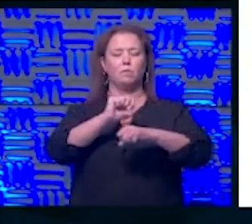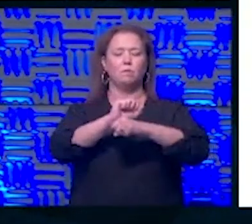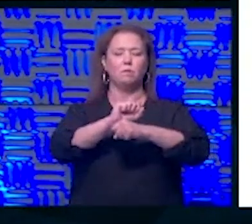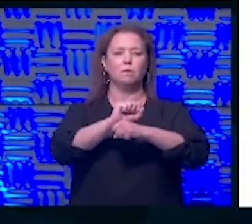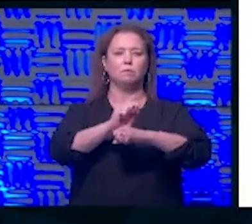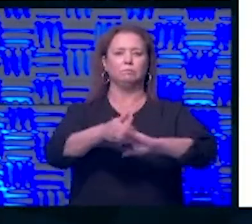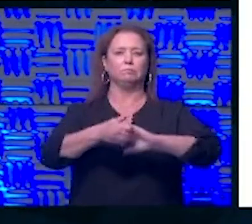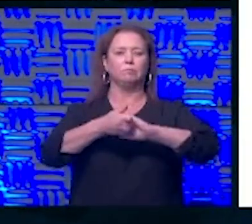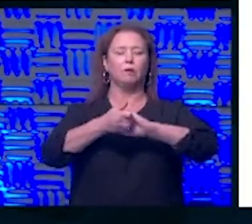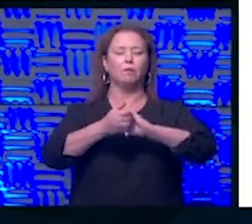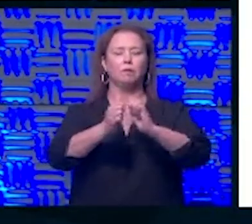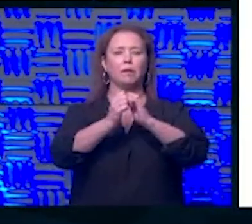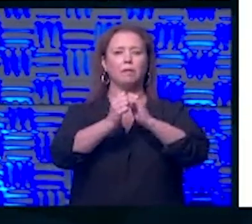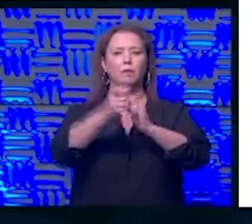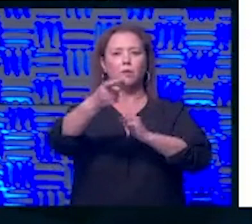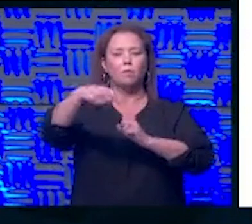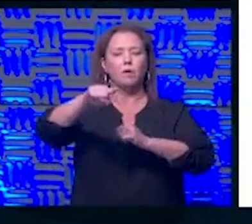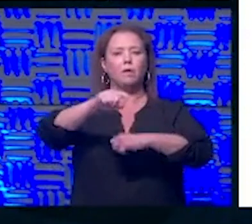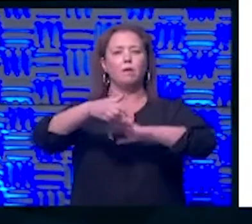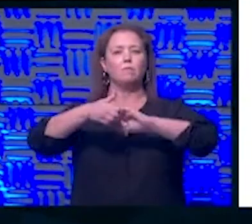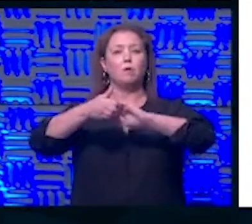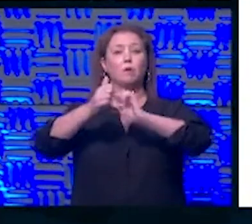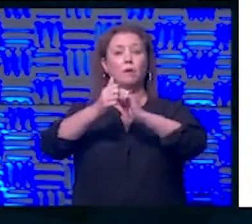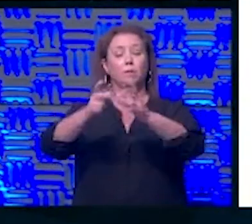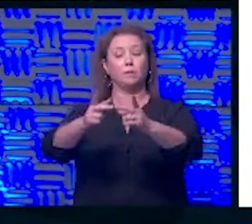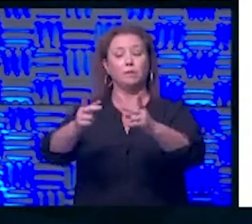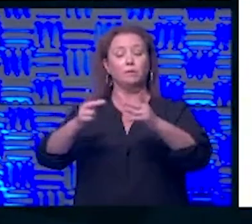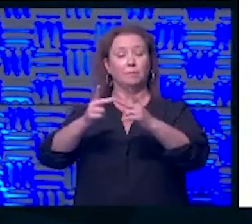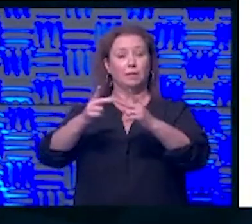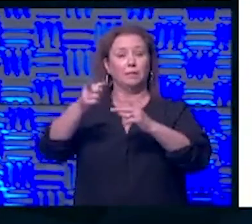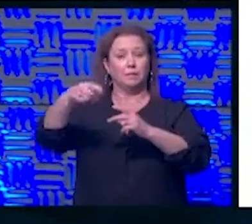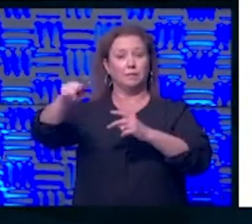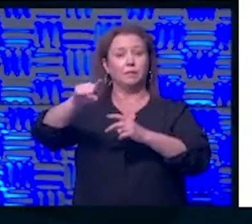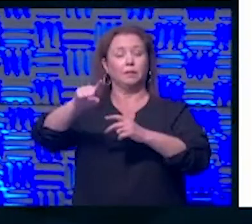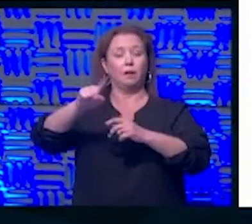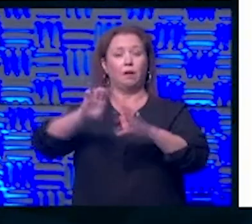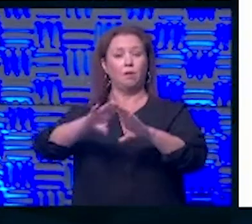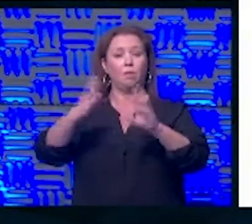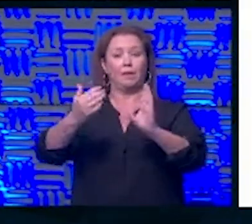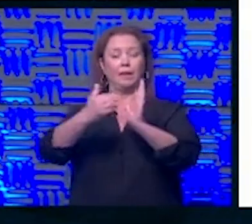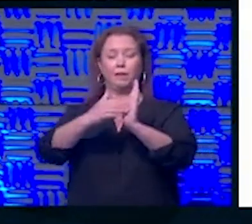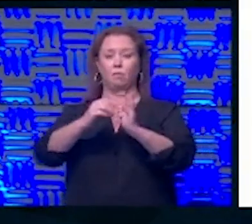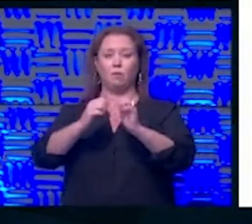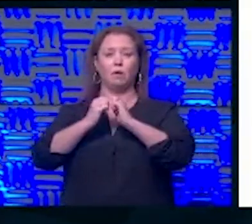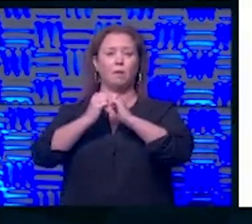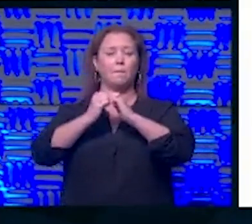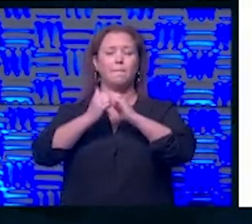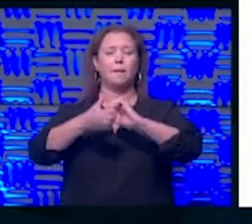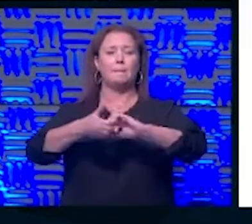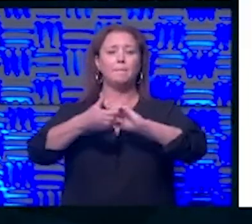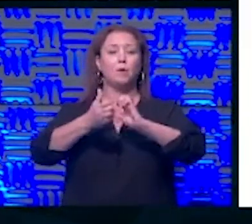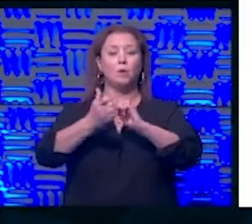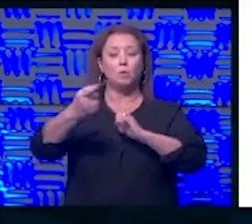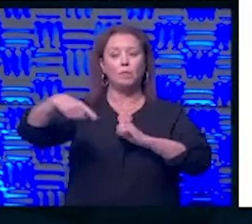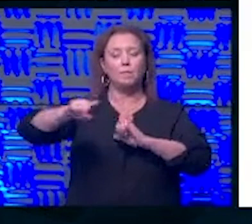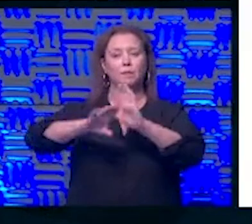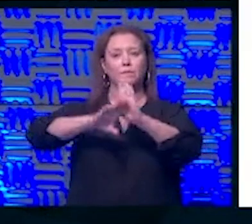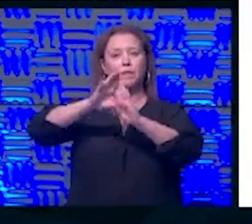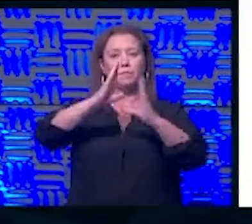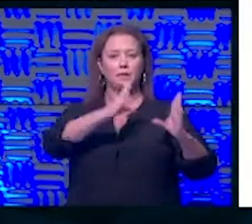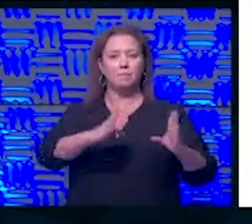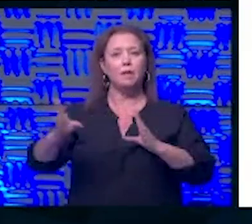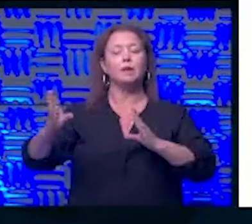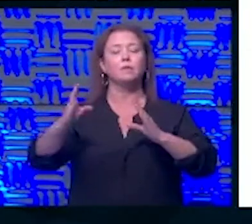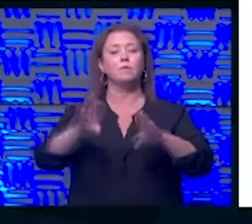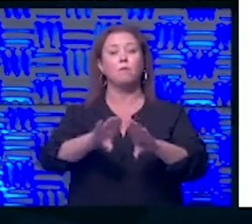working with these facilities on the reopening that Dr. Kalender-Rich mentioned. We're going to work right along with them to develop that plan so that it's